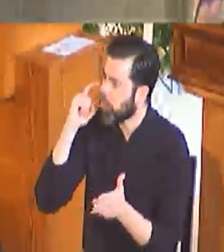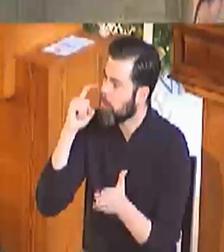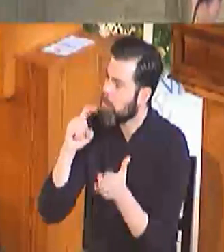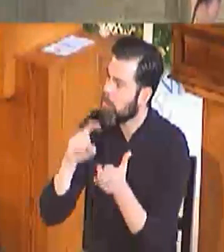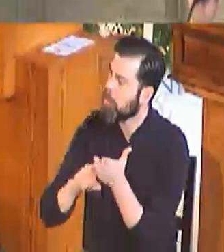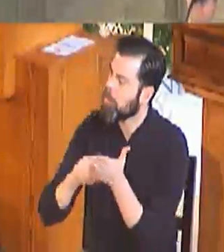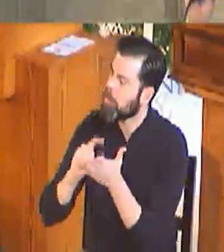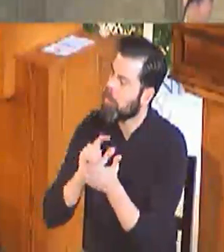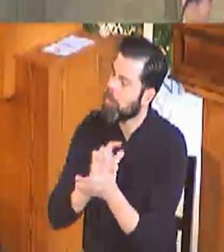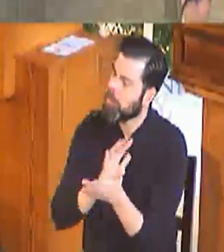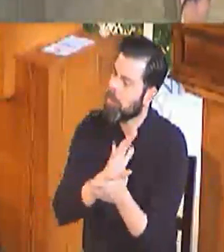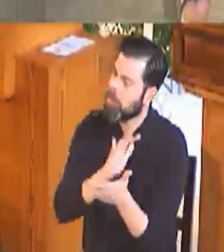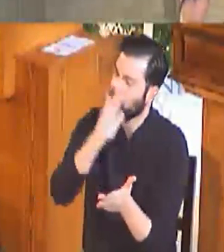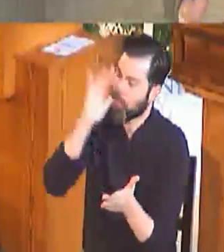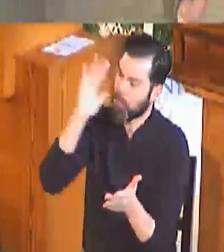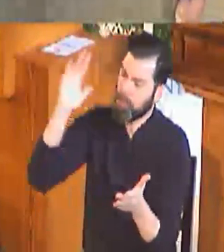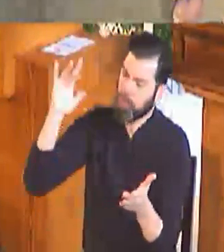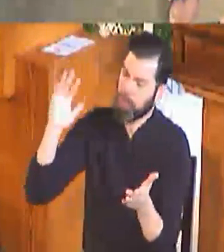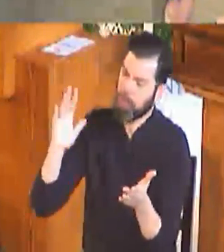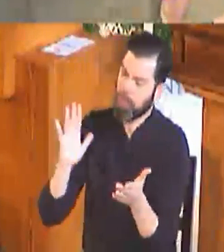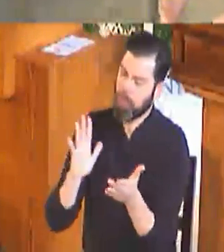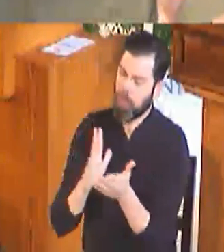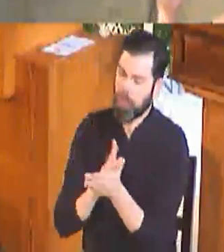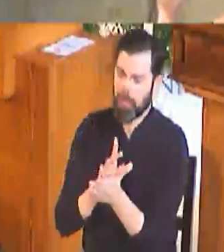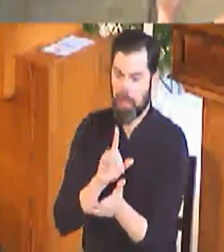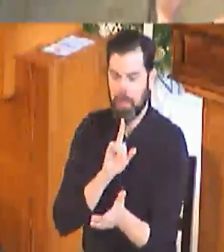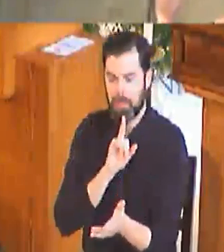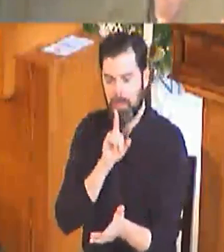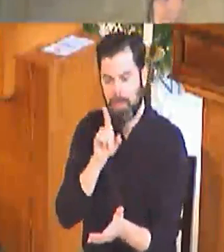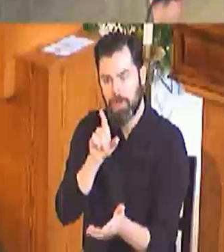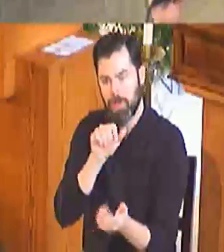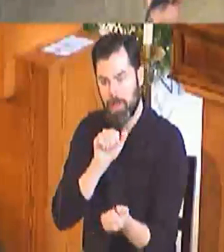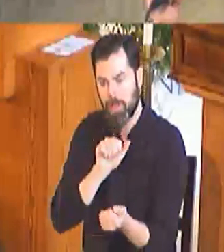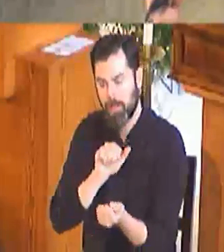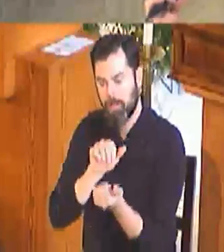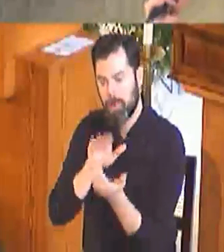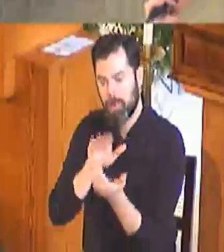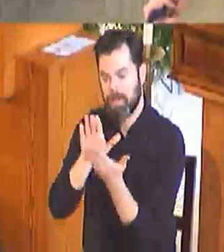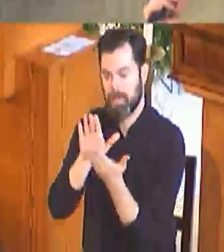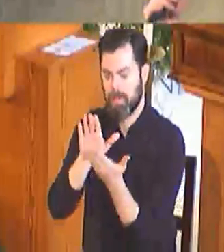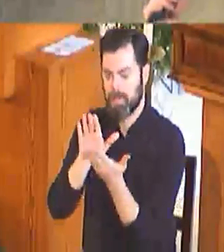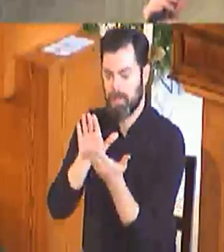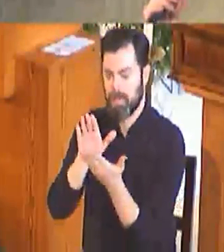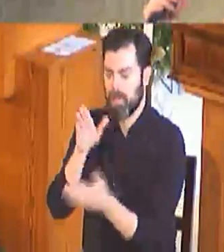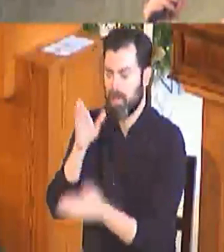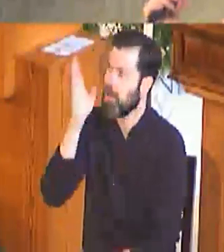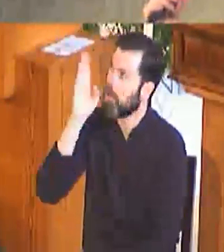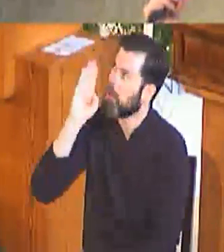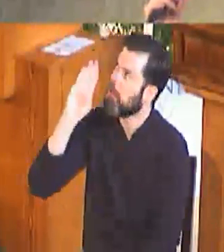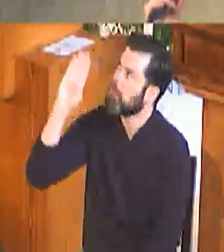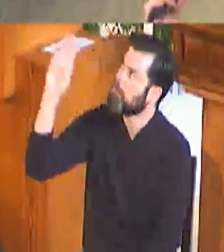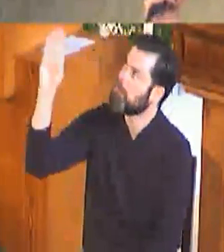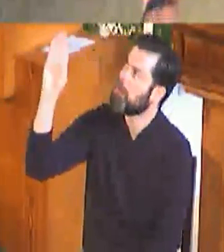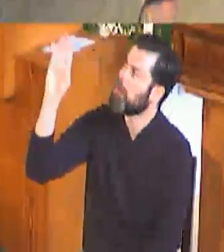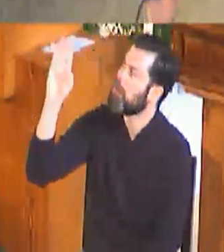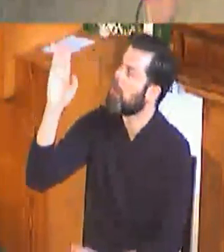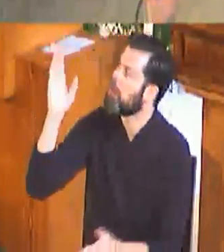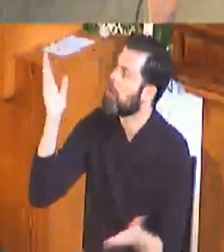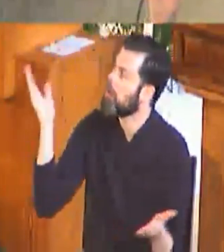on each face. Surely the presence